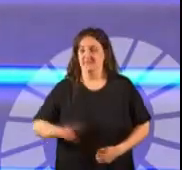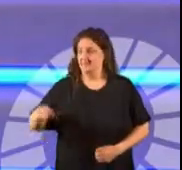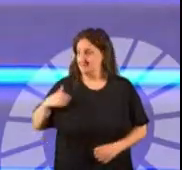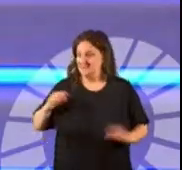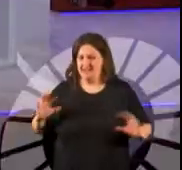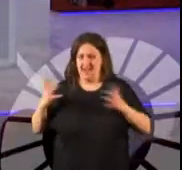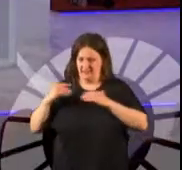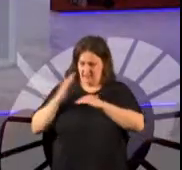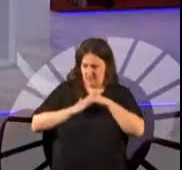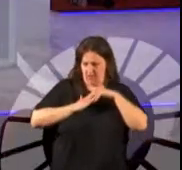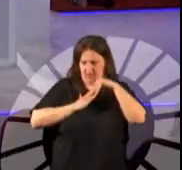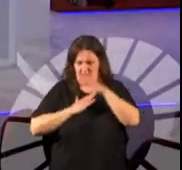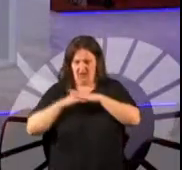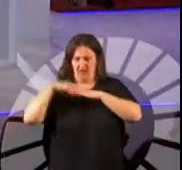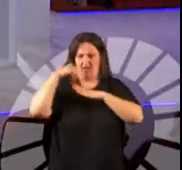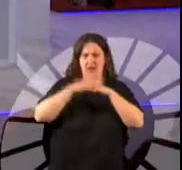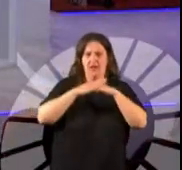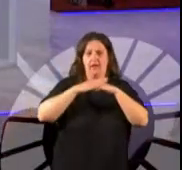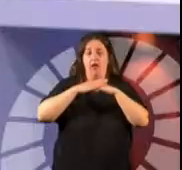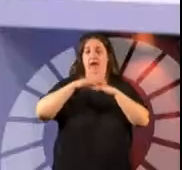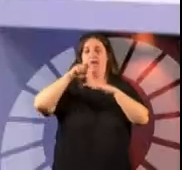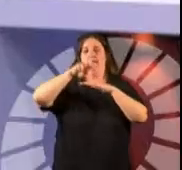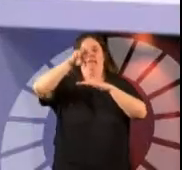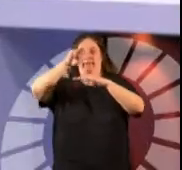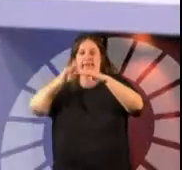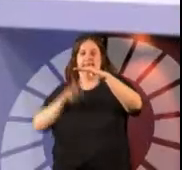next generation, will be